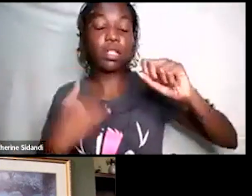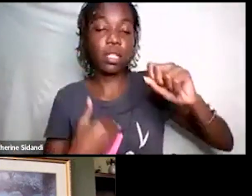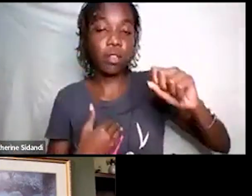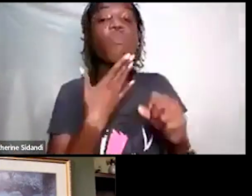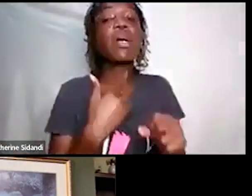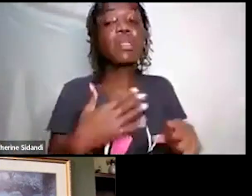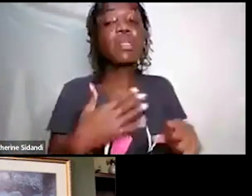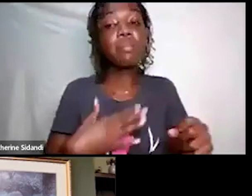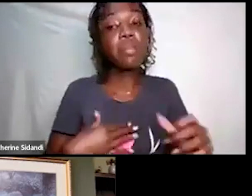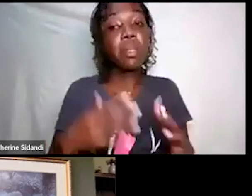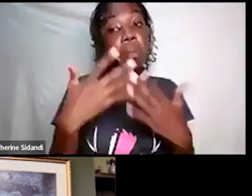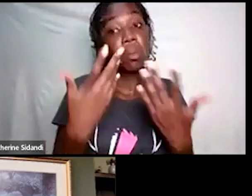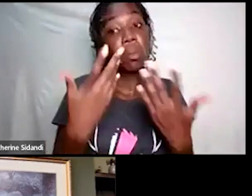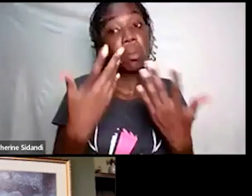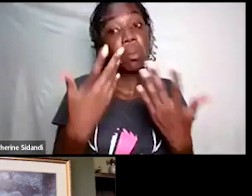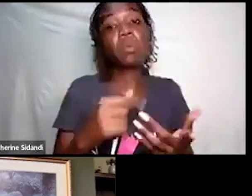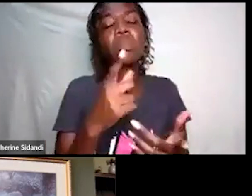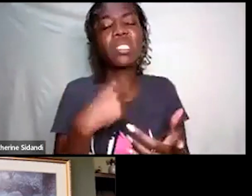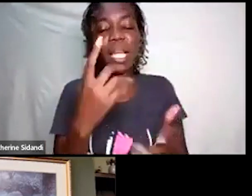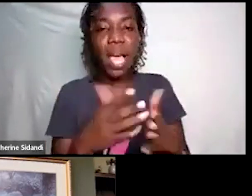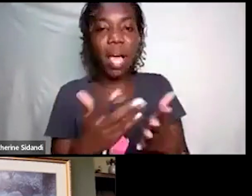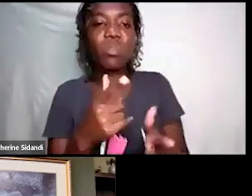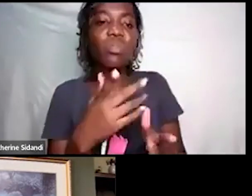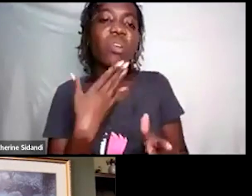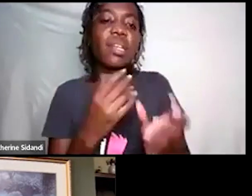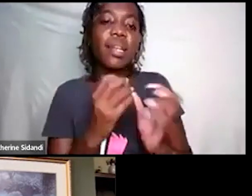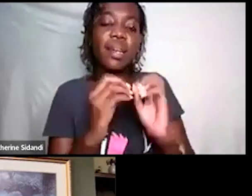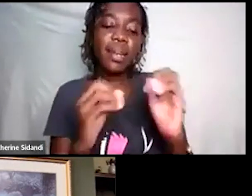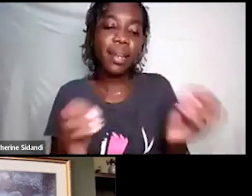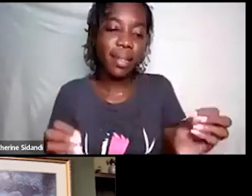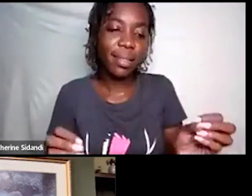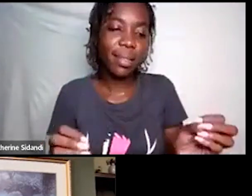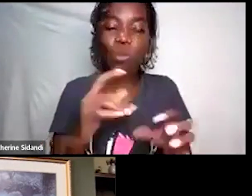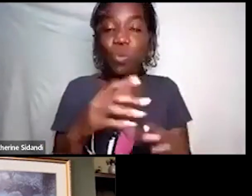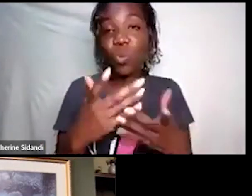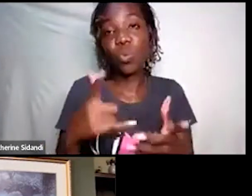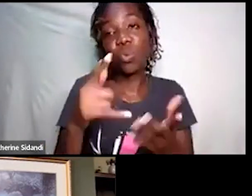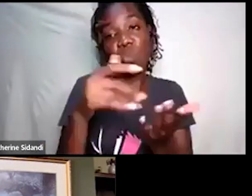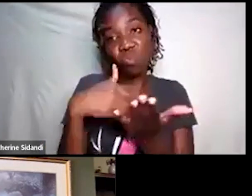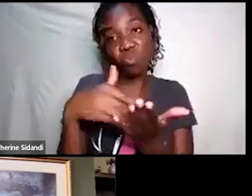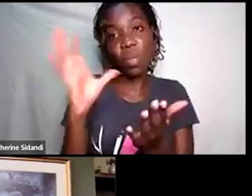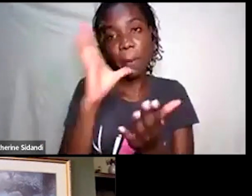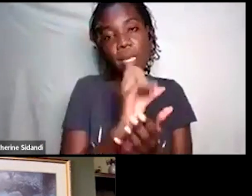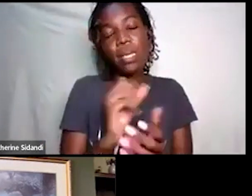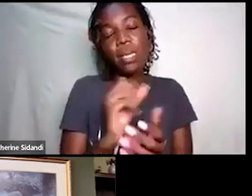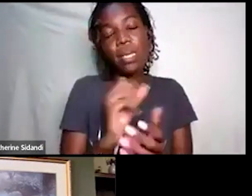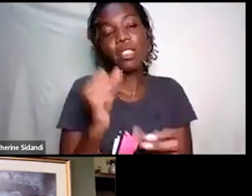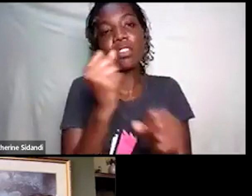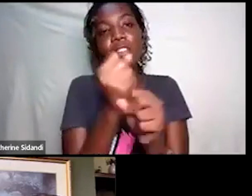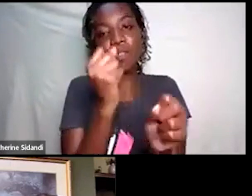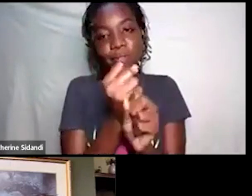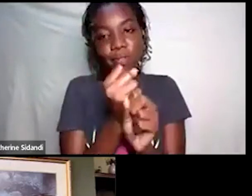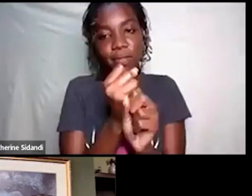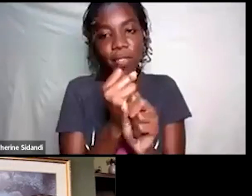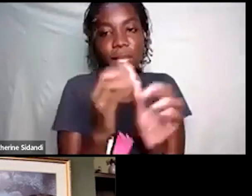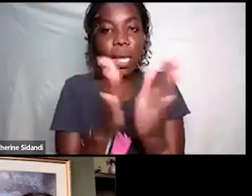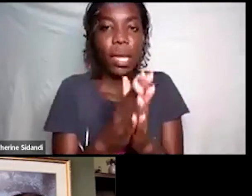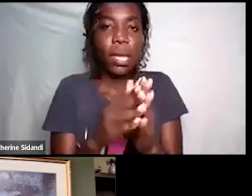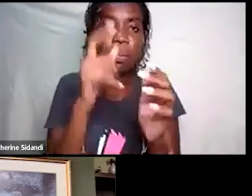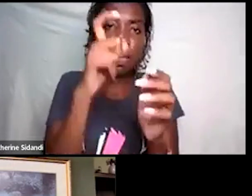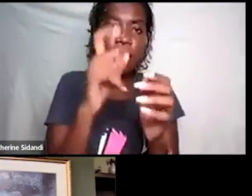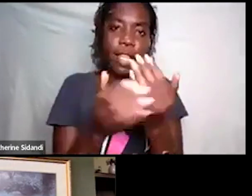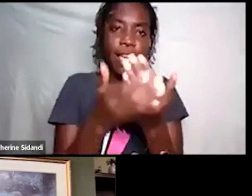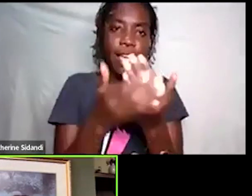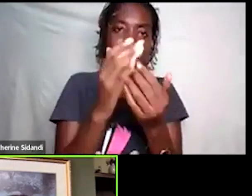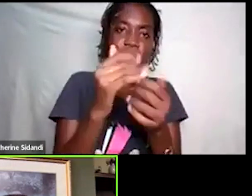job? And there has been precedent set. It's actually covered under the Sexual Offences